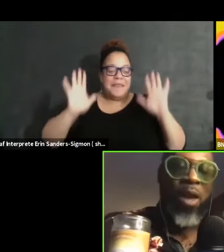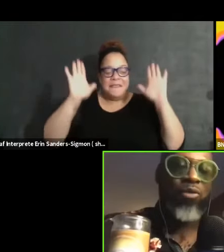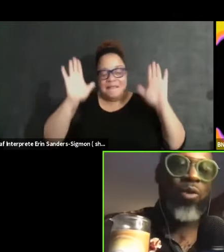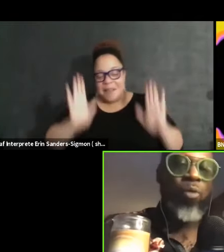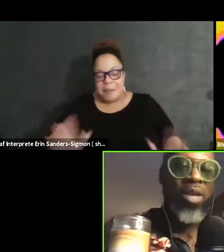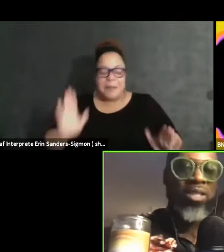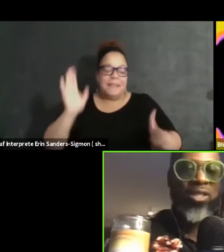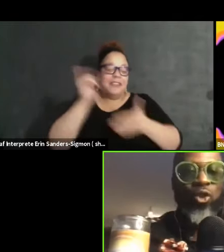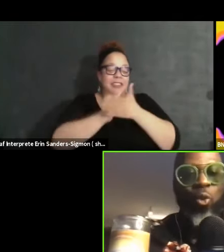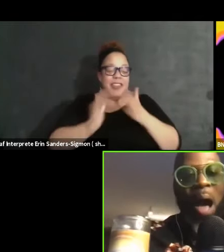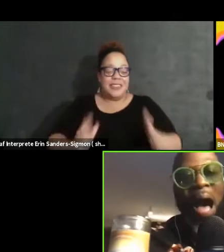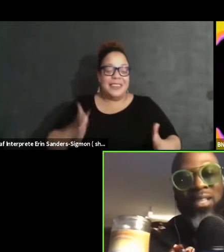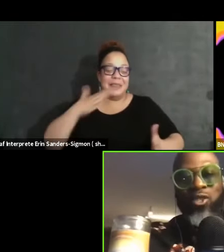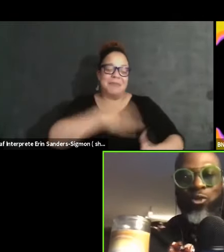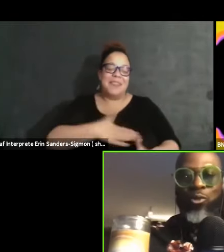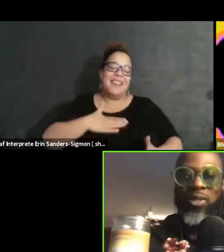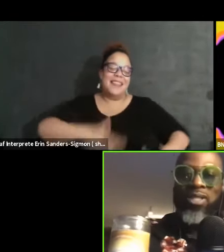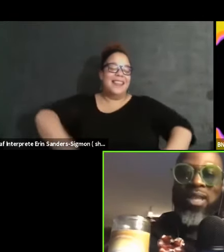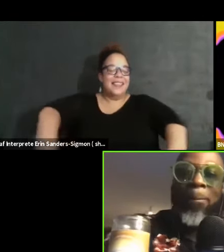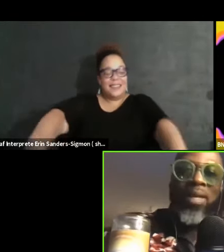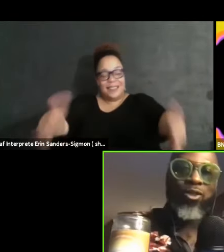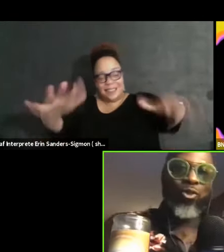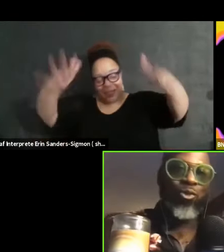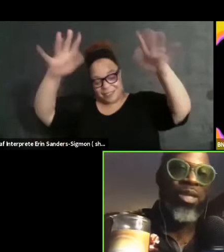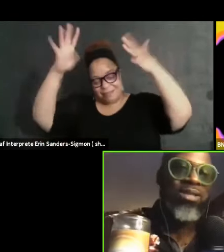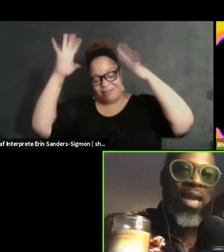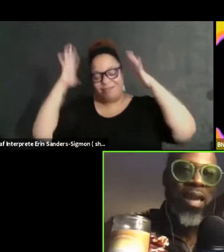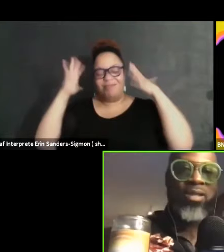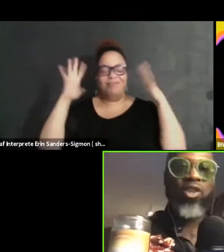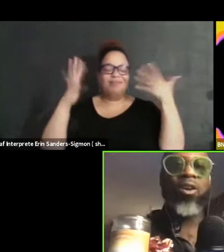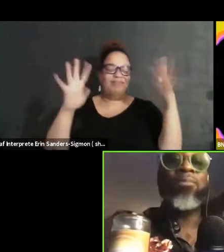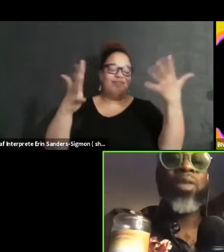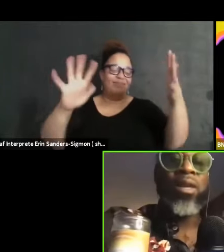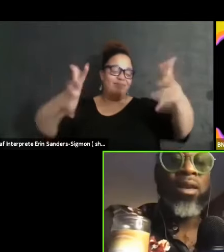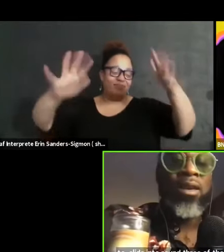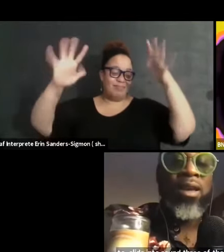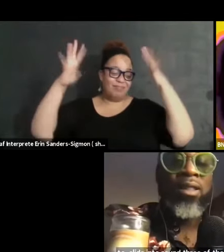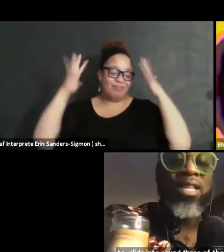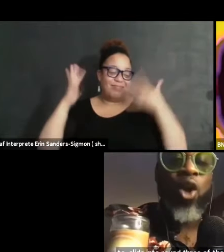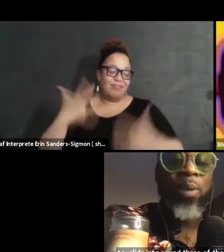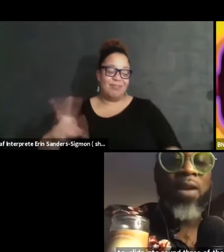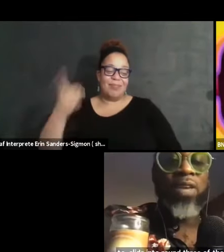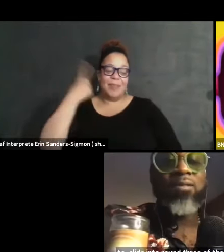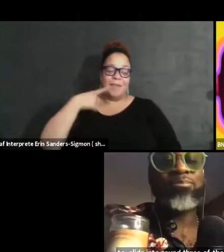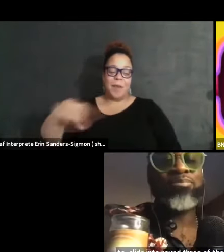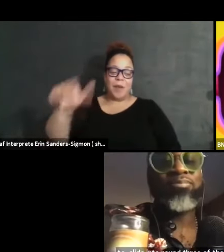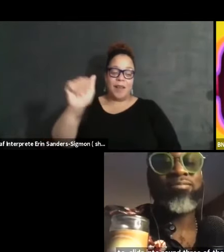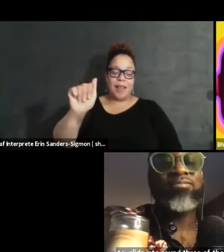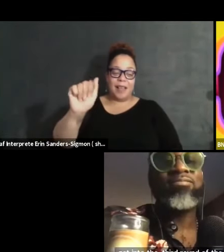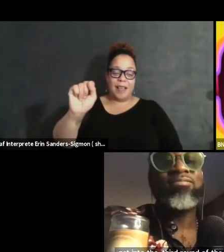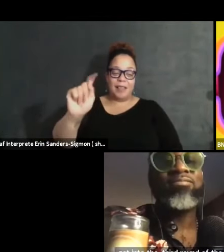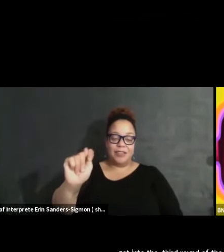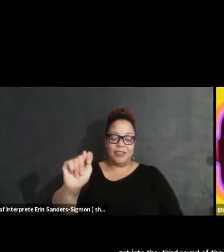shout out Brave New Voices to us to step into the stage, y'all. Let's go, BMV.